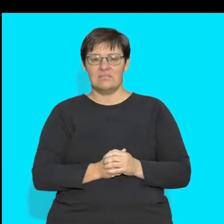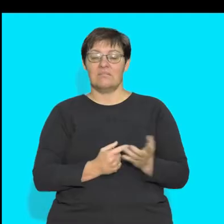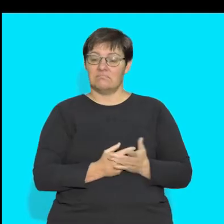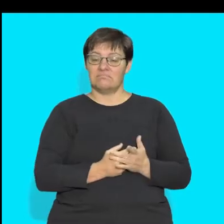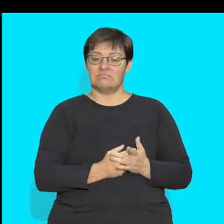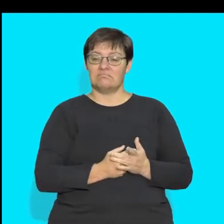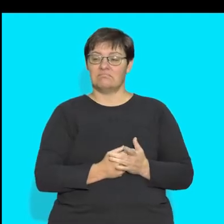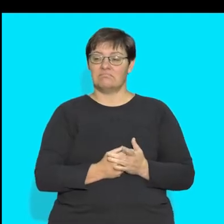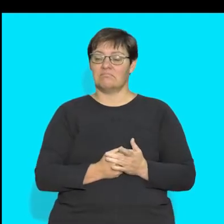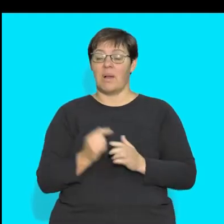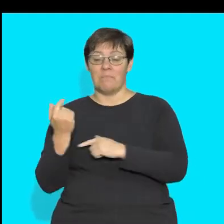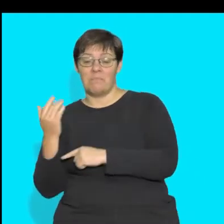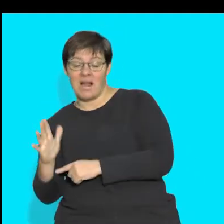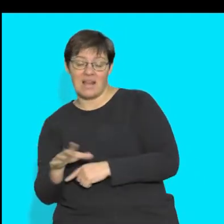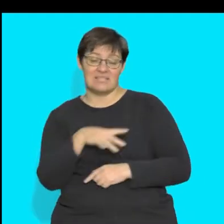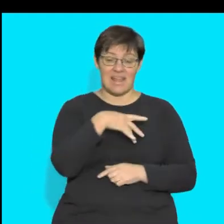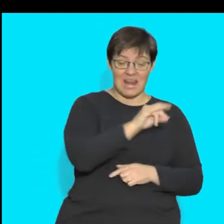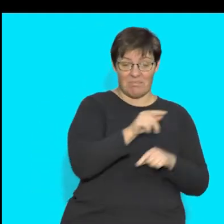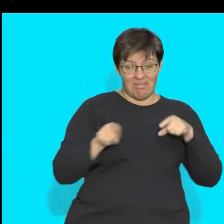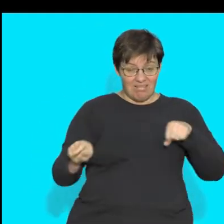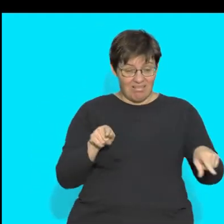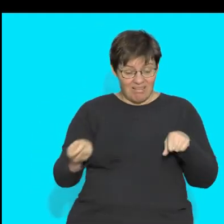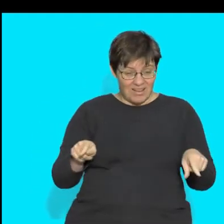that plants and animals